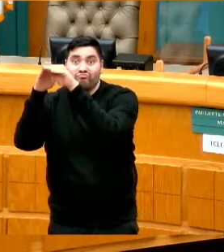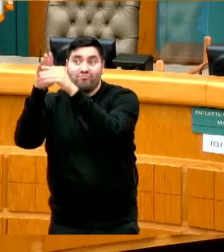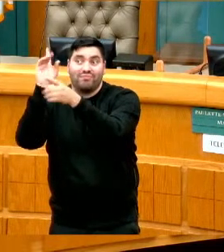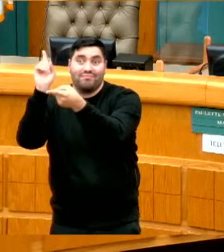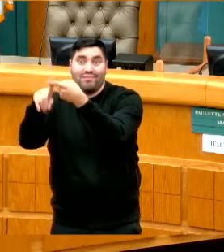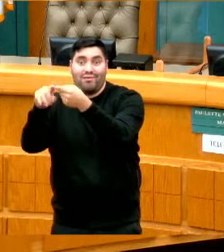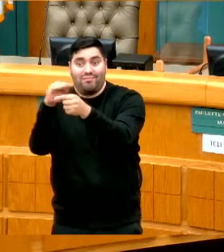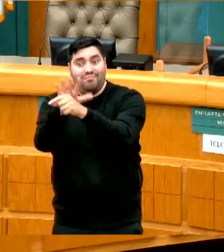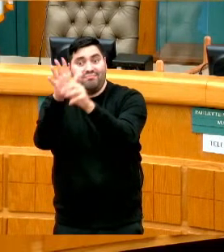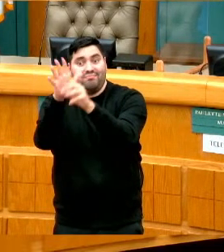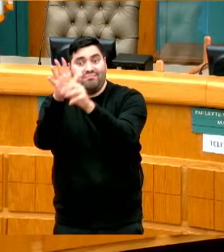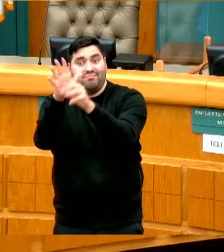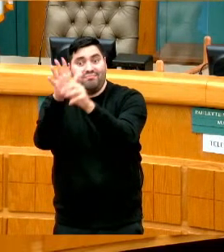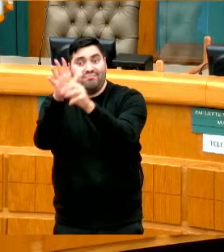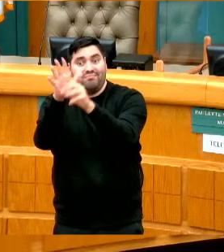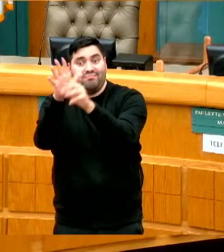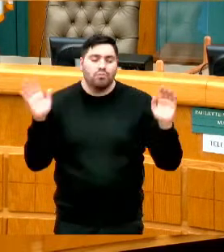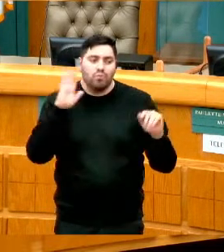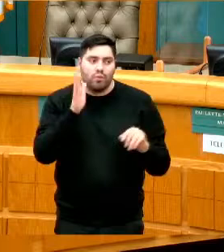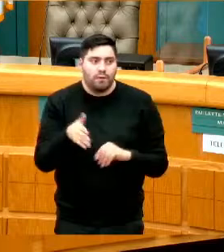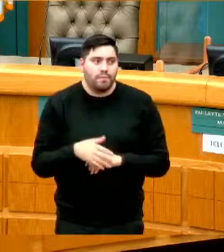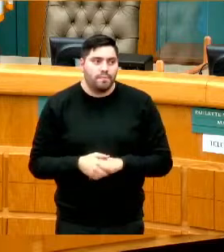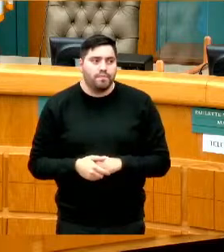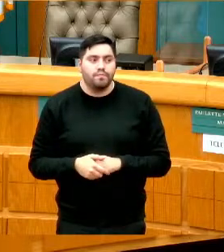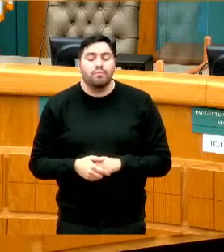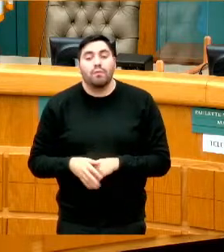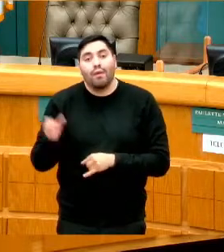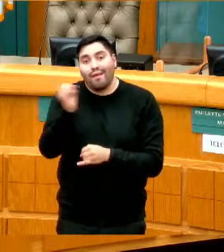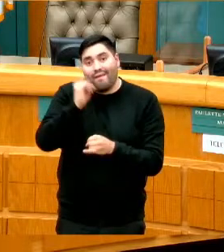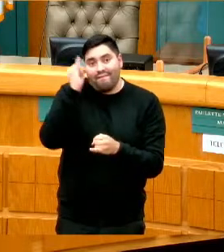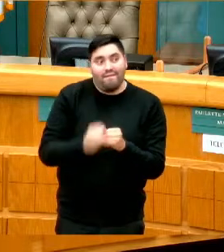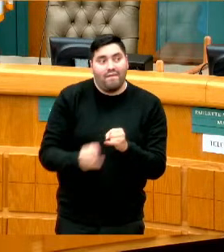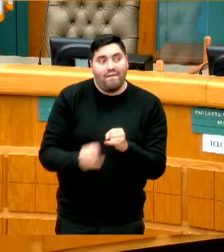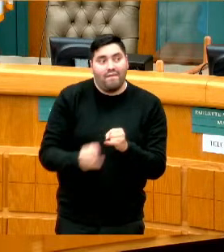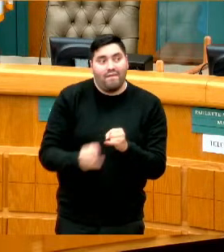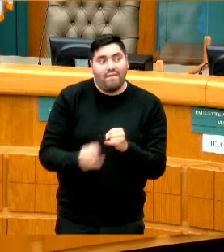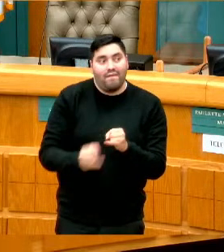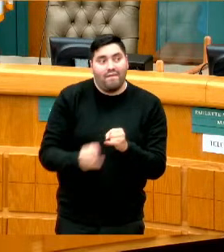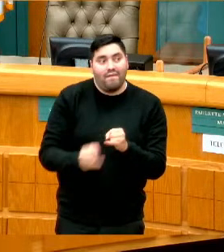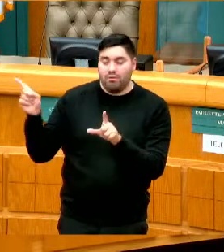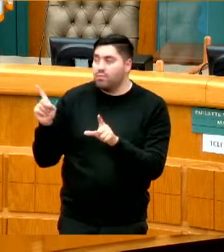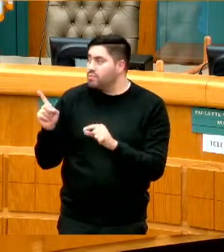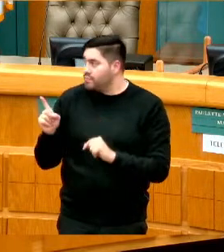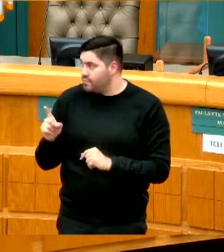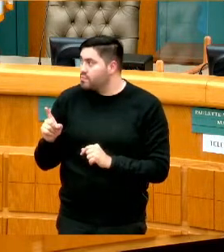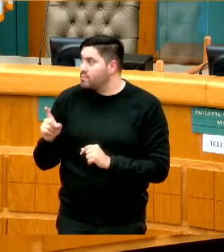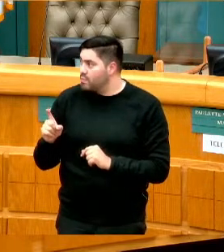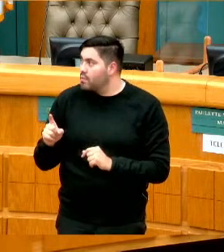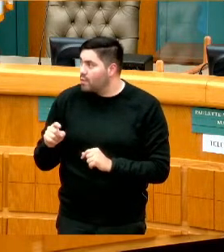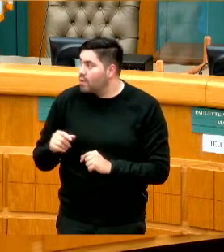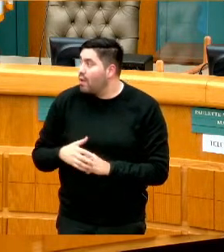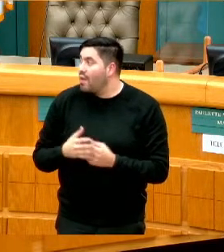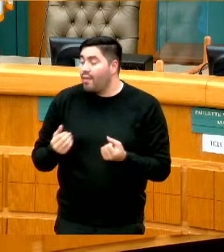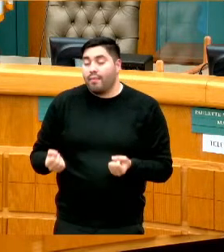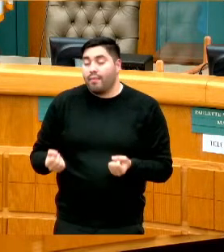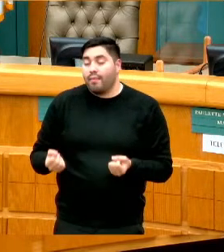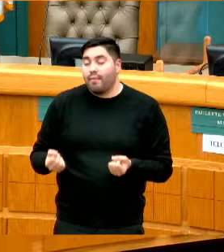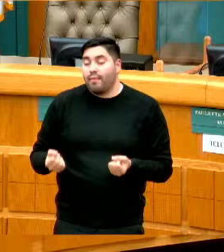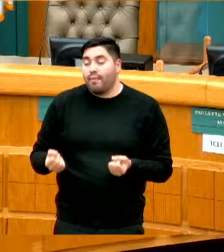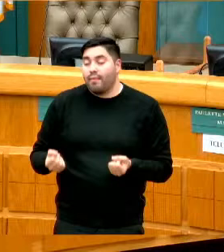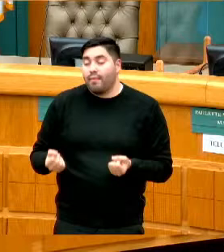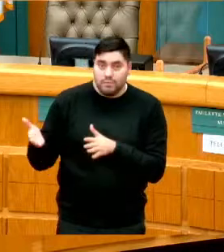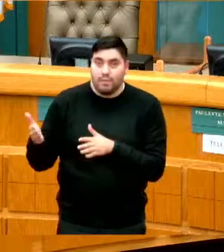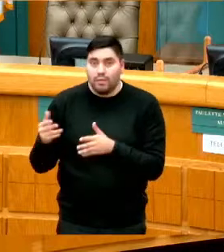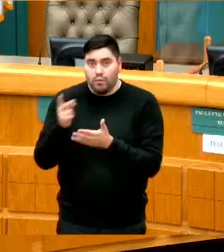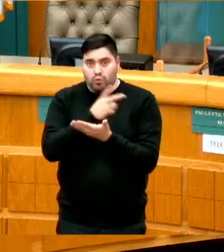us. And then the final slide on the statistics are the COVID-19 fatalities in Nueces County over